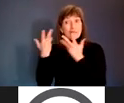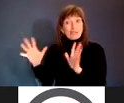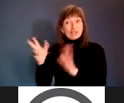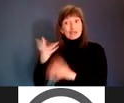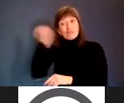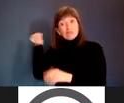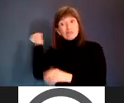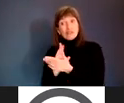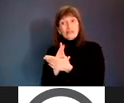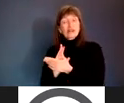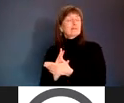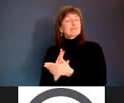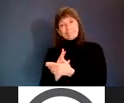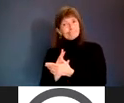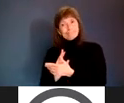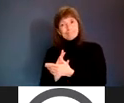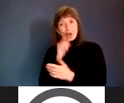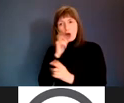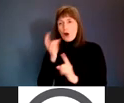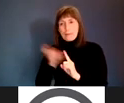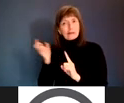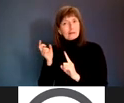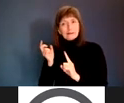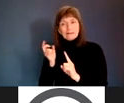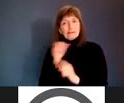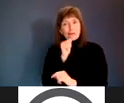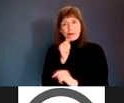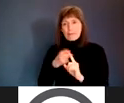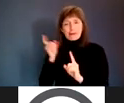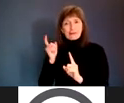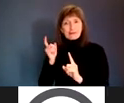unable to make those decisions. And